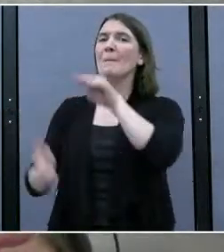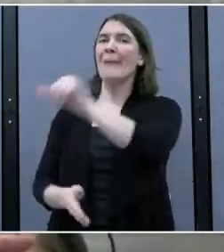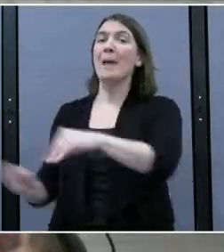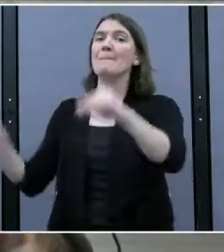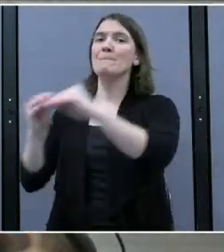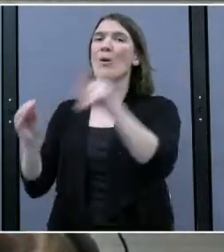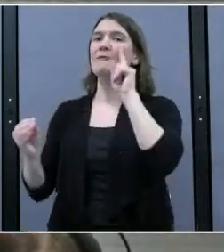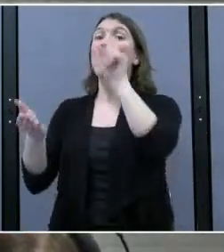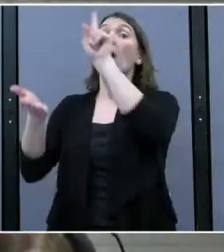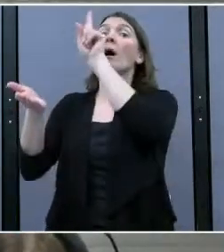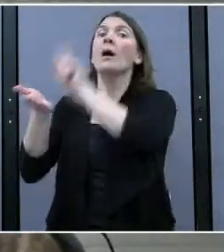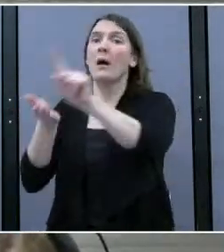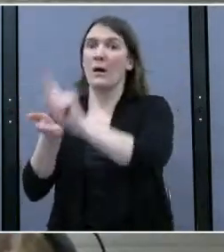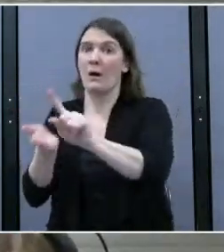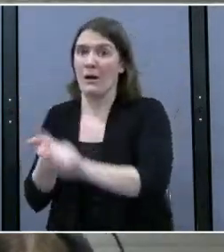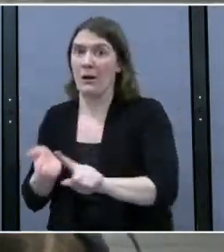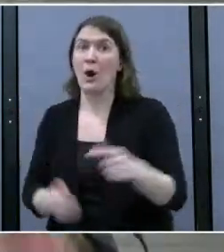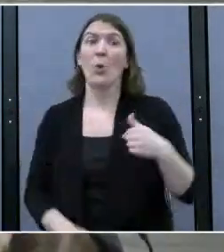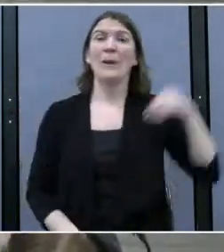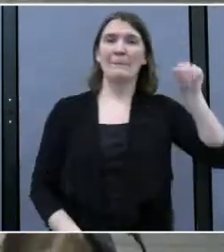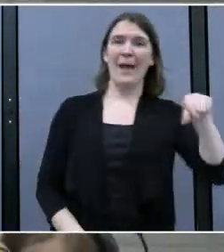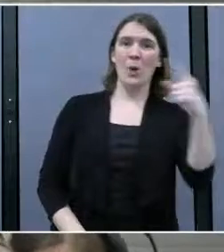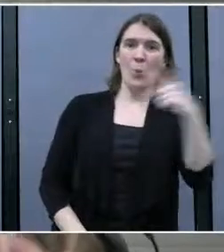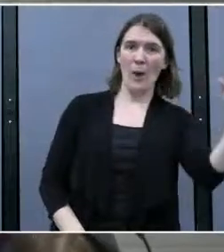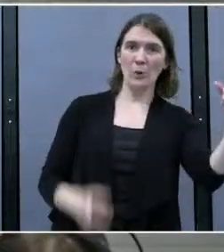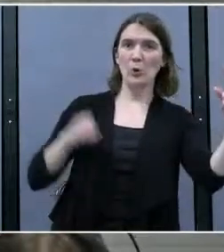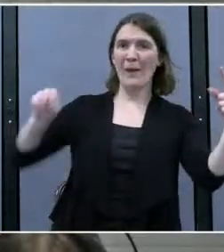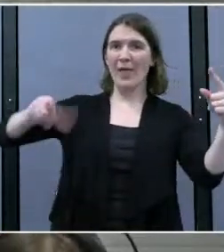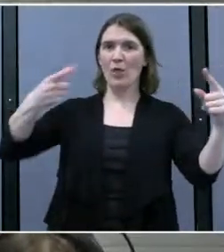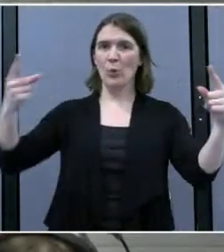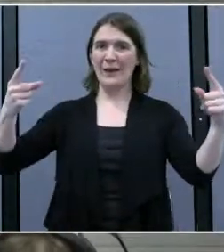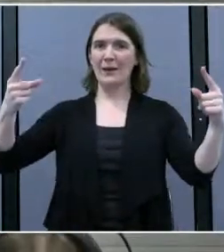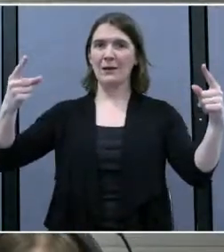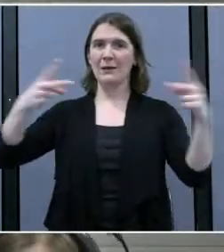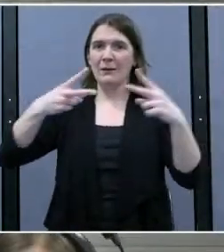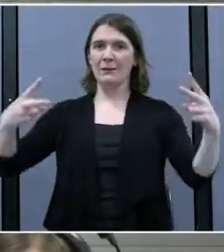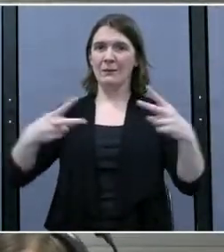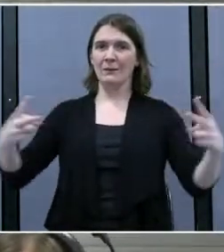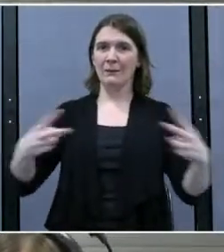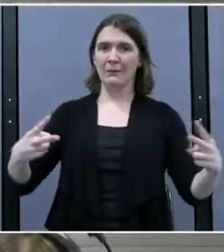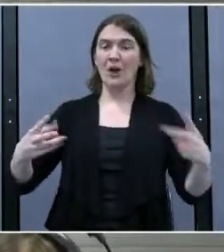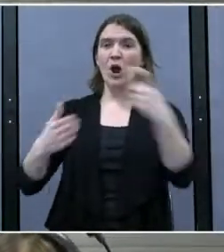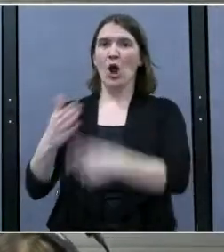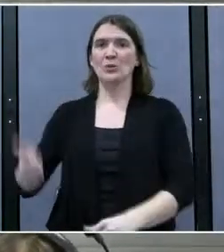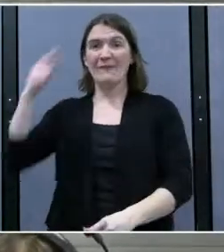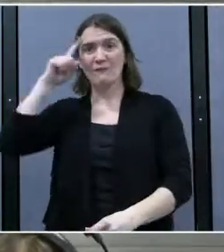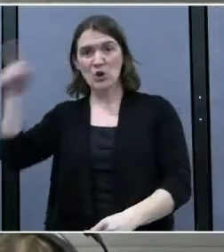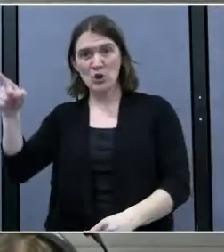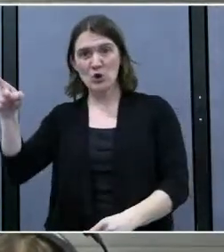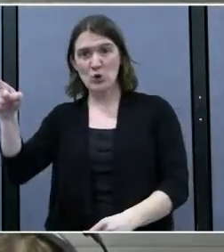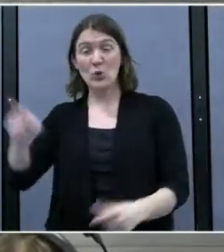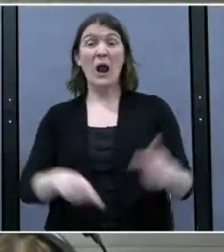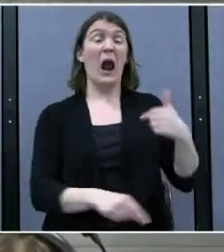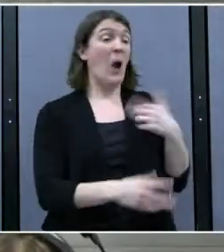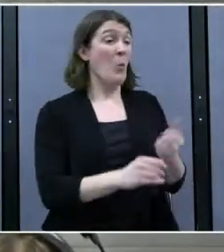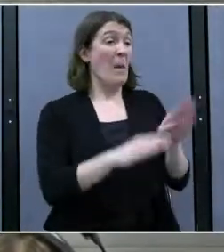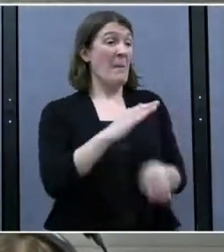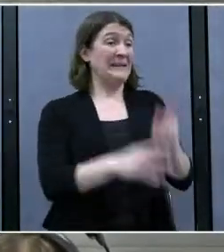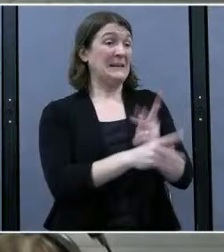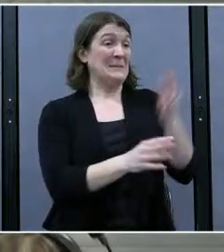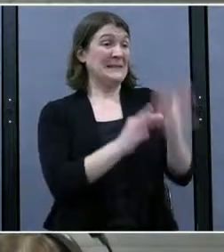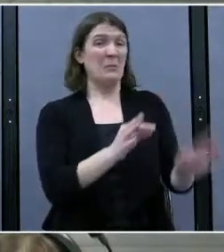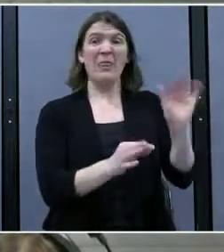collection, such that you would be receiving weekly collection, but at a cost which is higher than the person who gets by every other